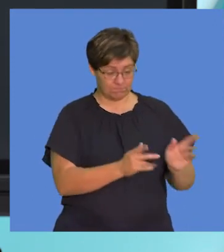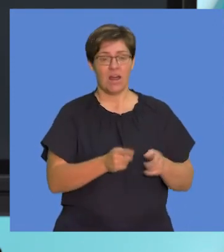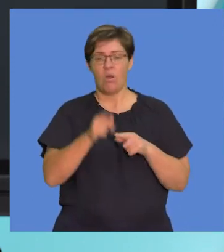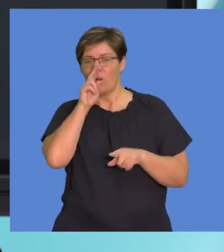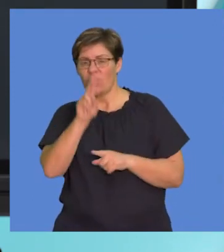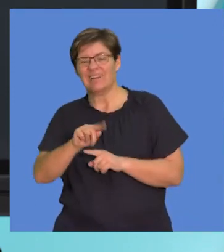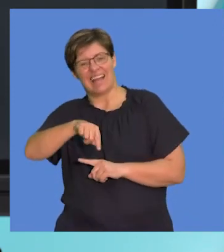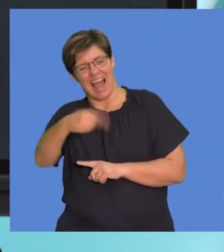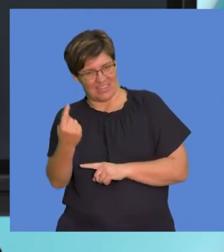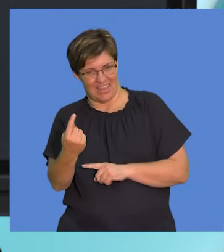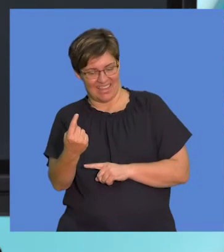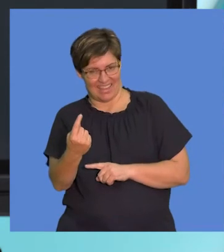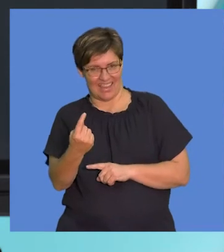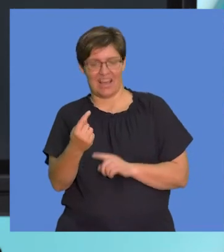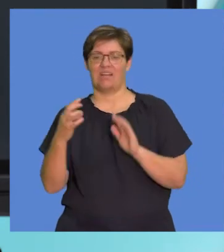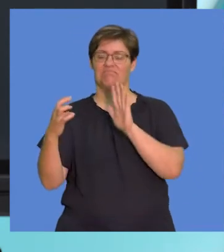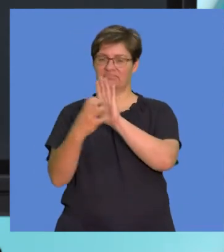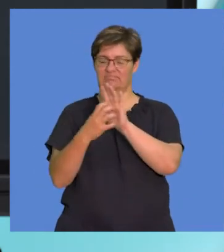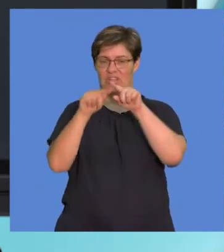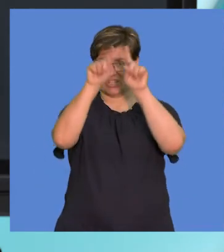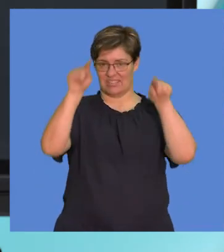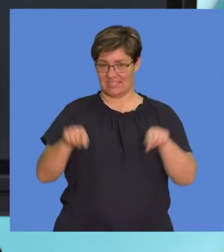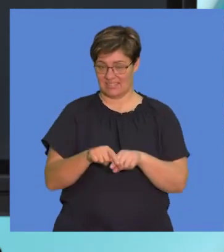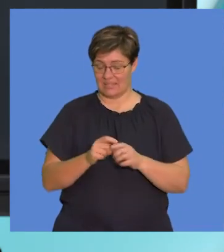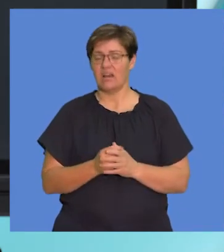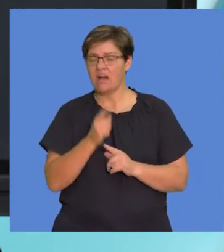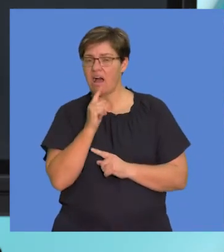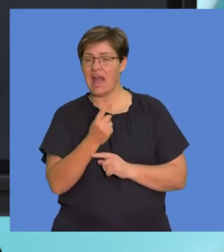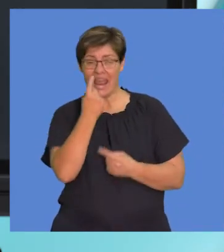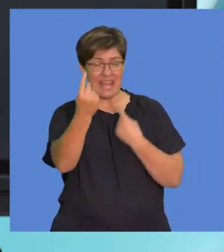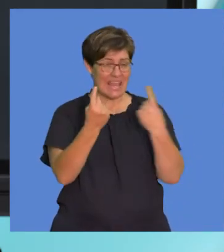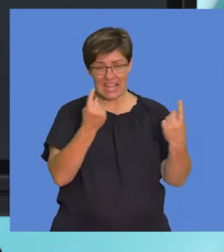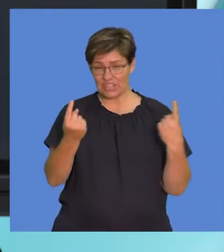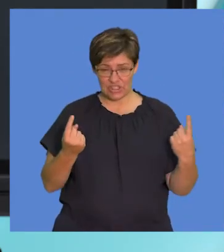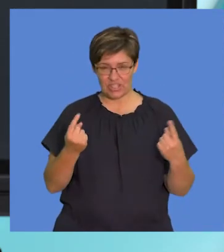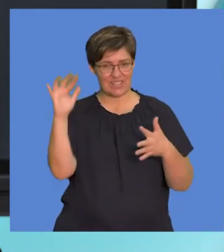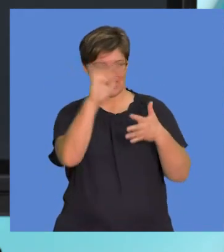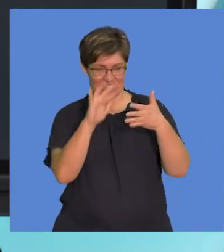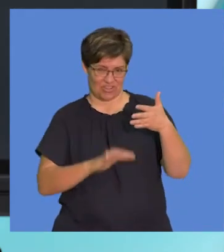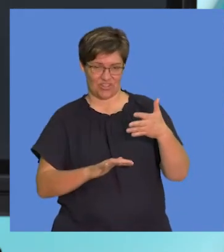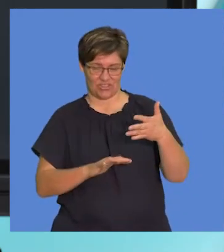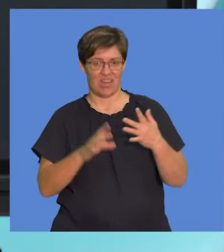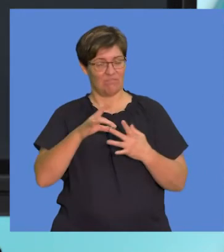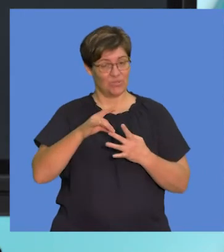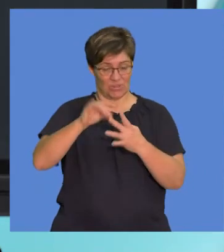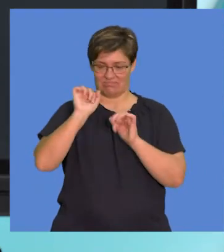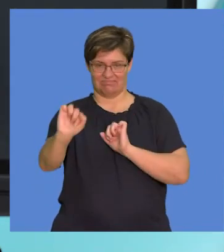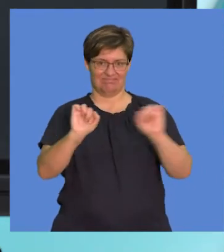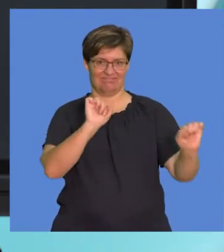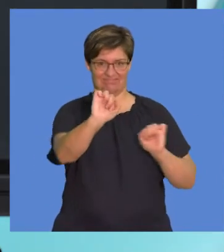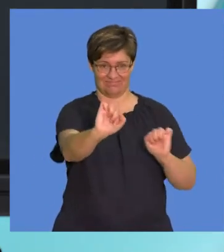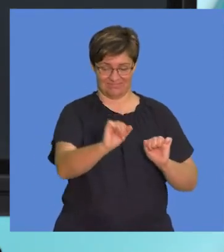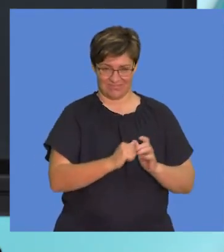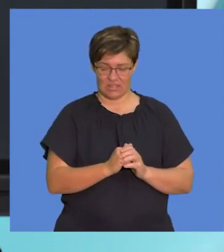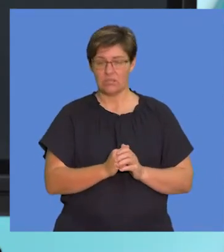obviously is different from the previous one. And as we've mentioned earlier, that every scenario or every situation is unique in its own special way. So